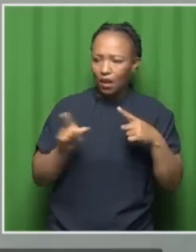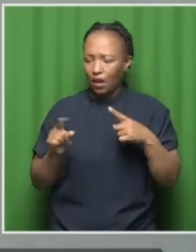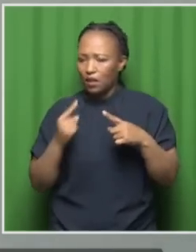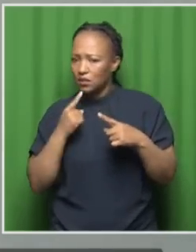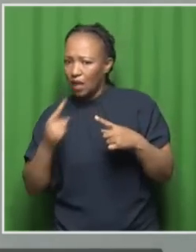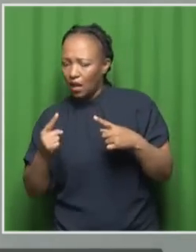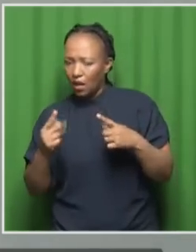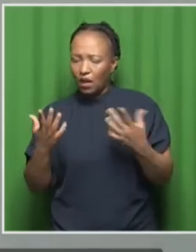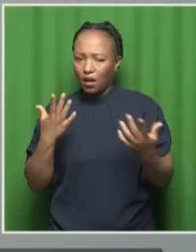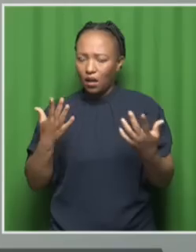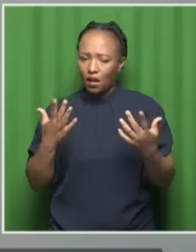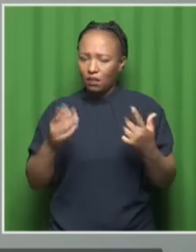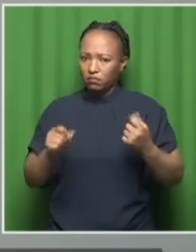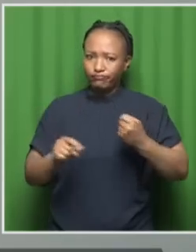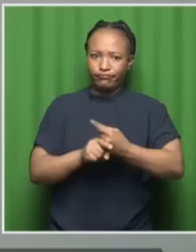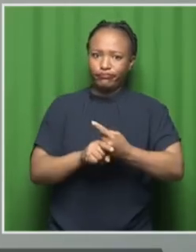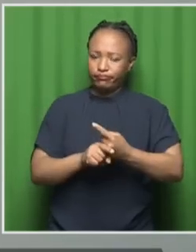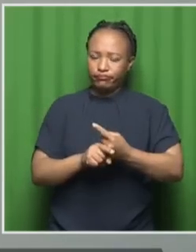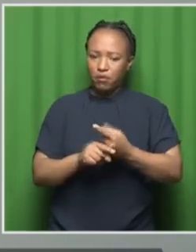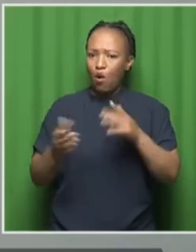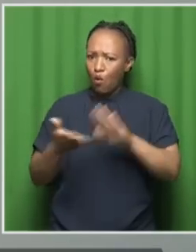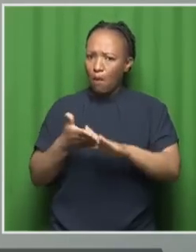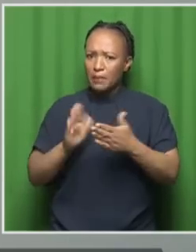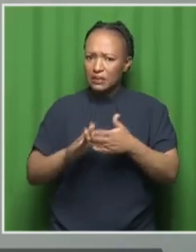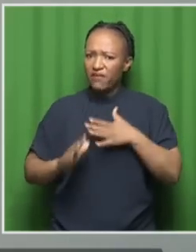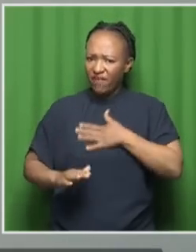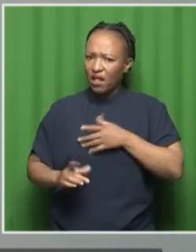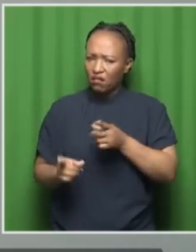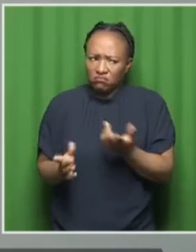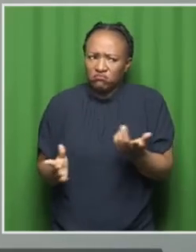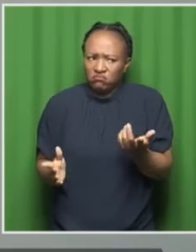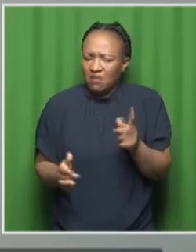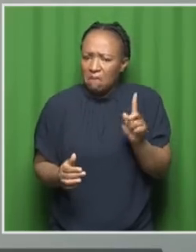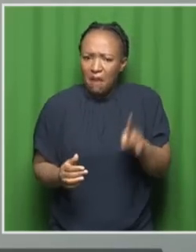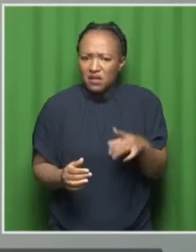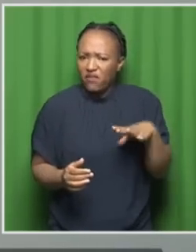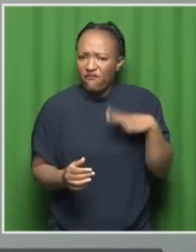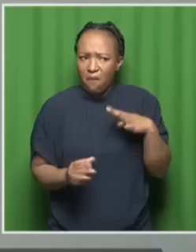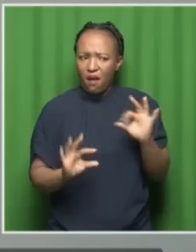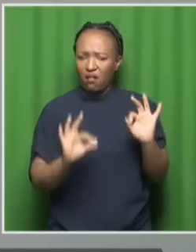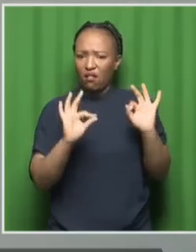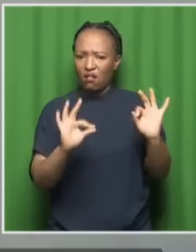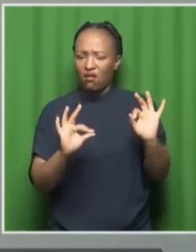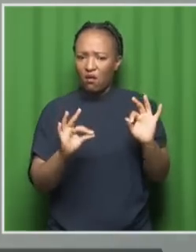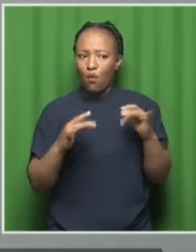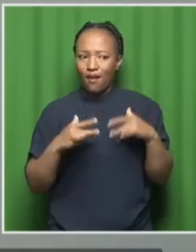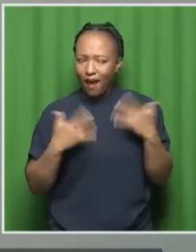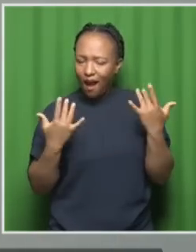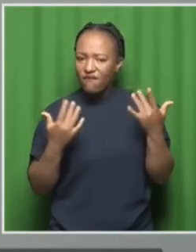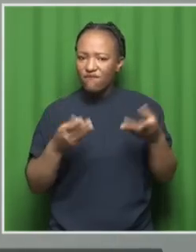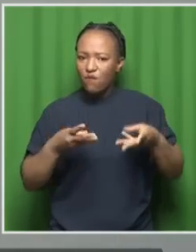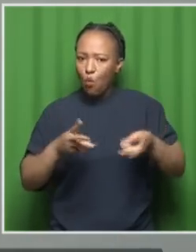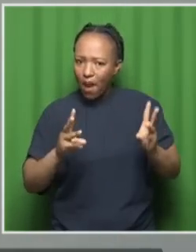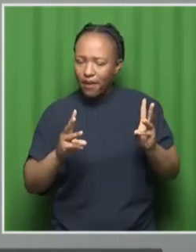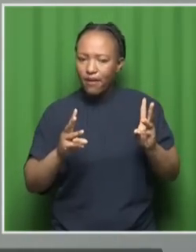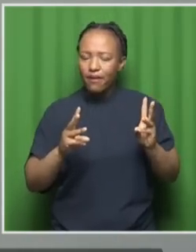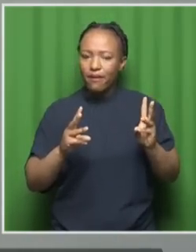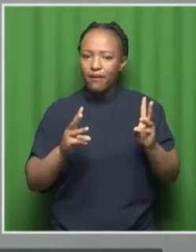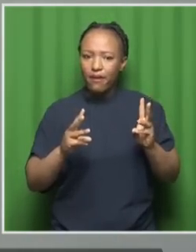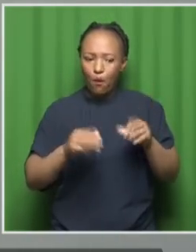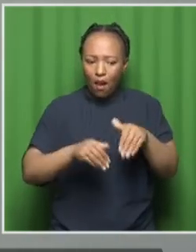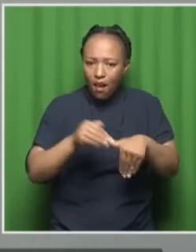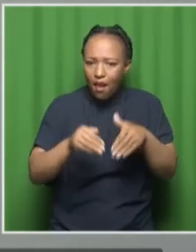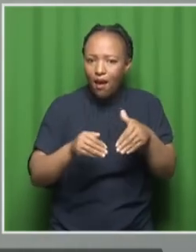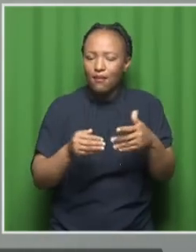moral feeling of the community is that this should be formalized, because it's a livelihood strategy, and it's an entrenched